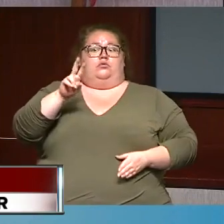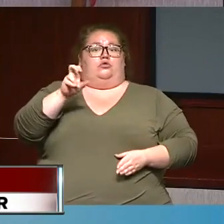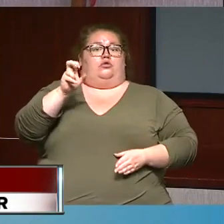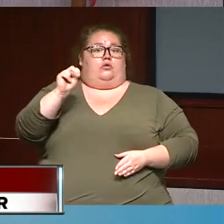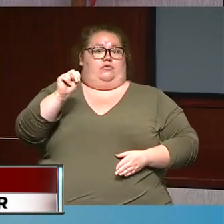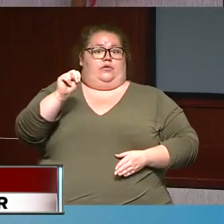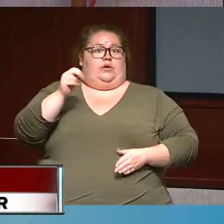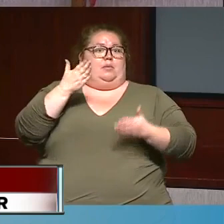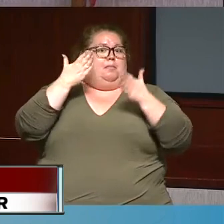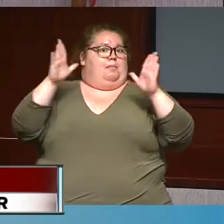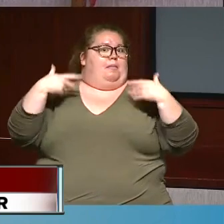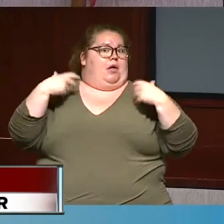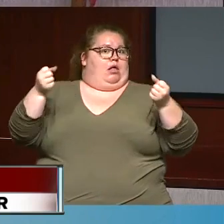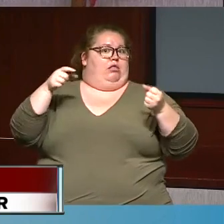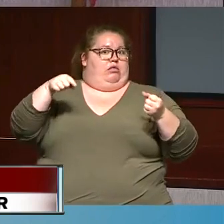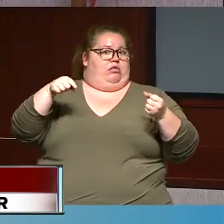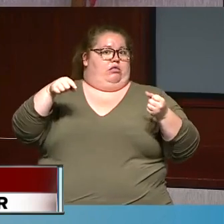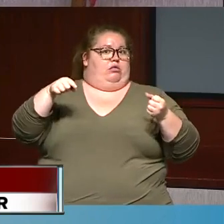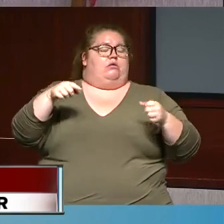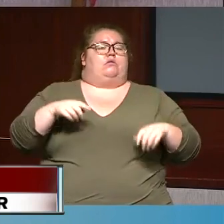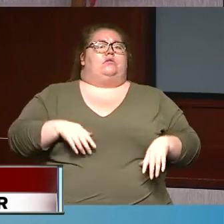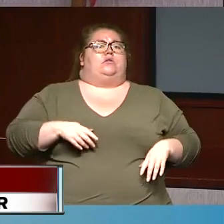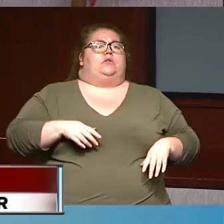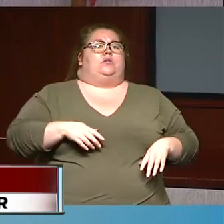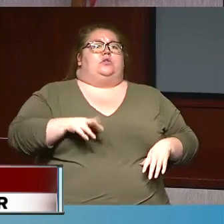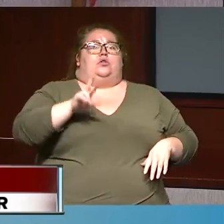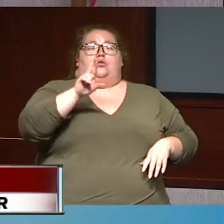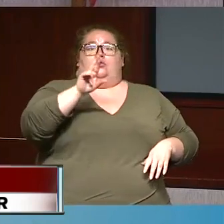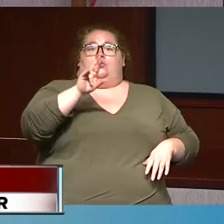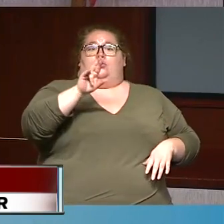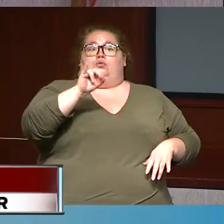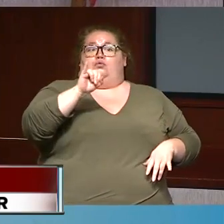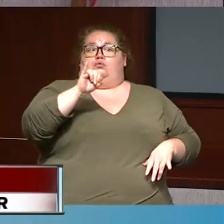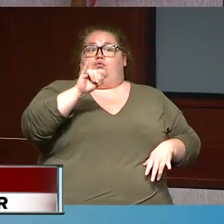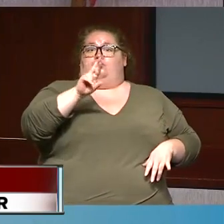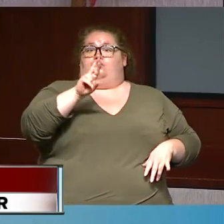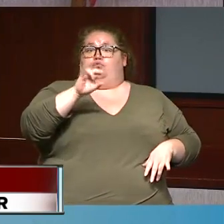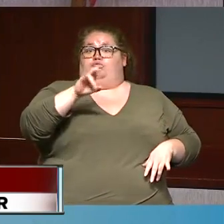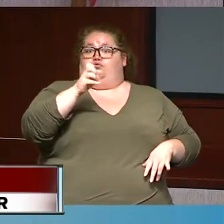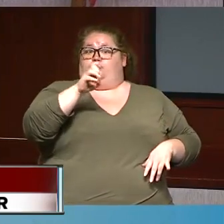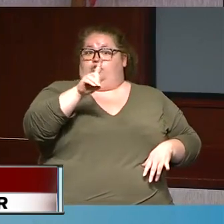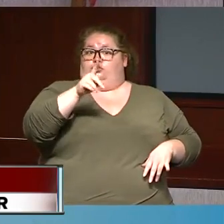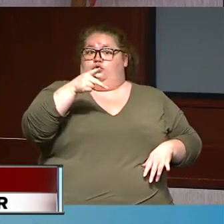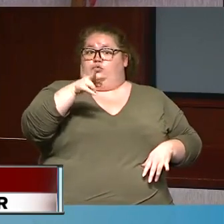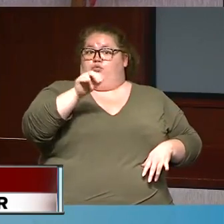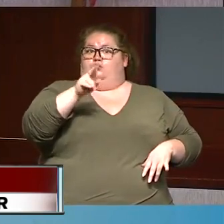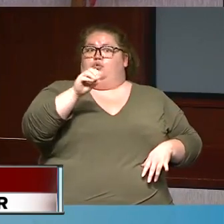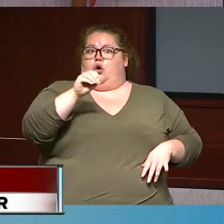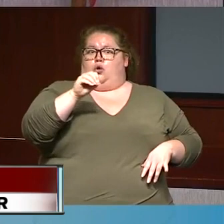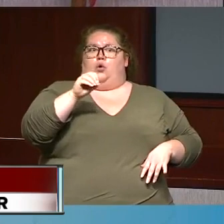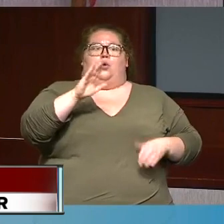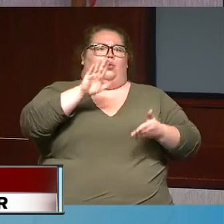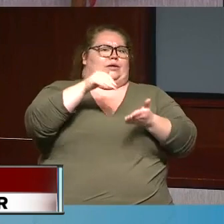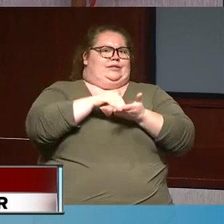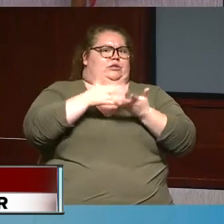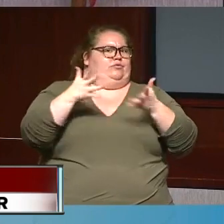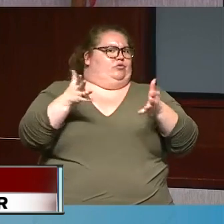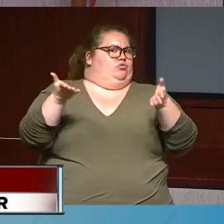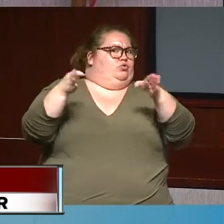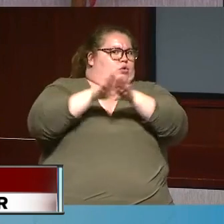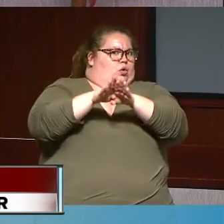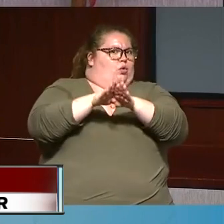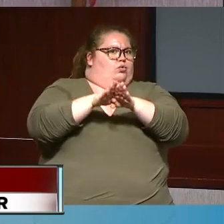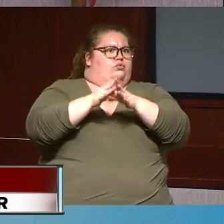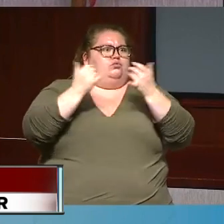The location, the drive-through location at the Richard Prado Center off of Mount Vernon, closed yesterday. We are currently looking for a